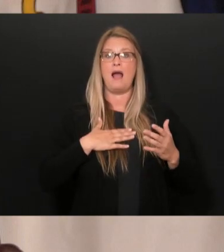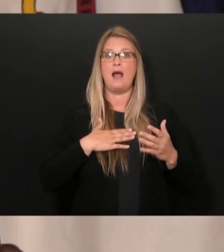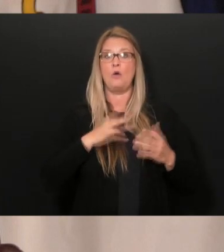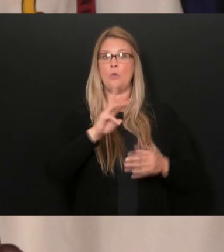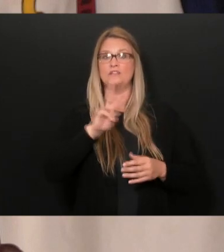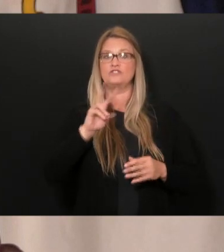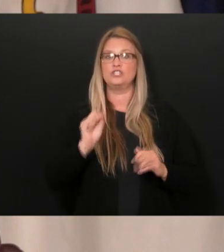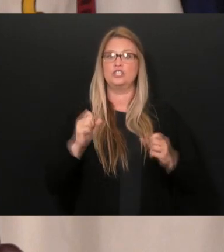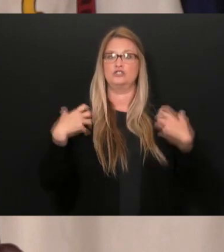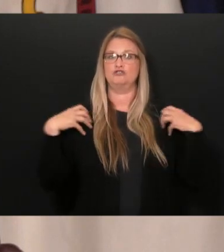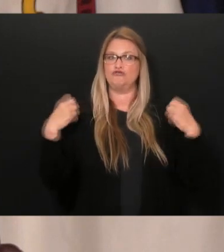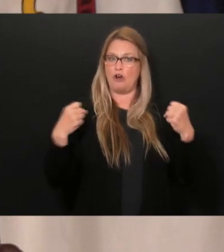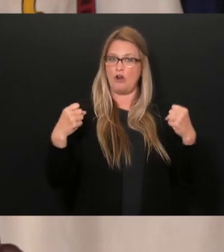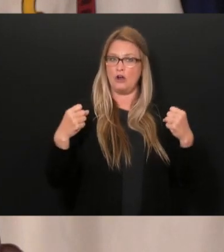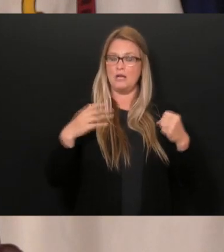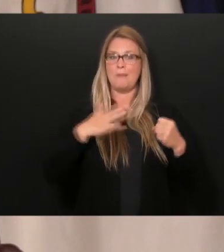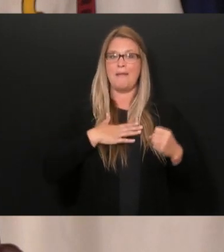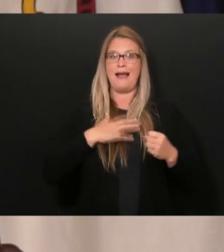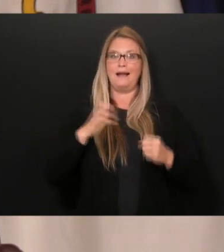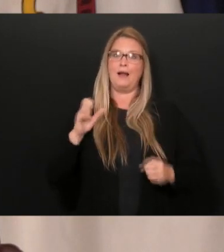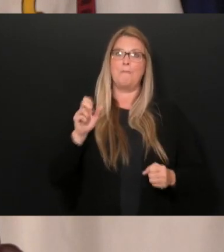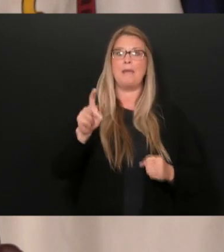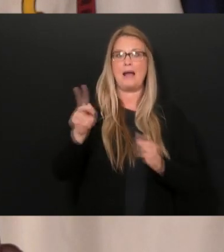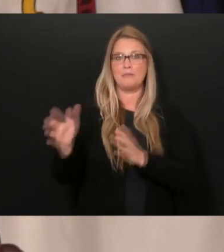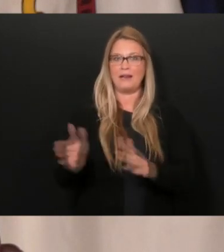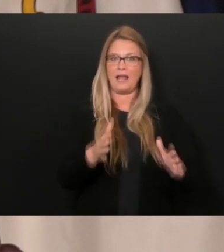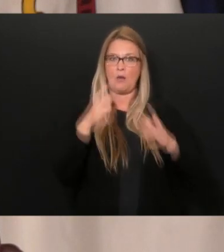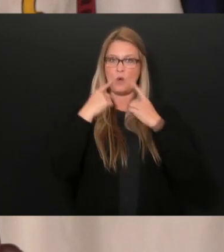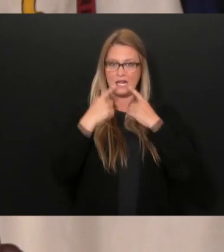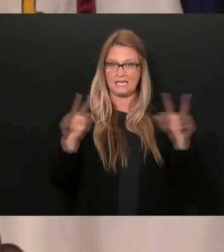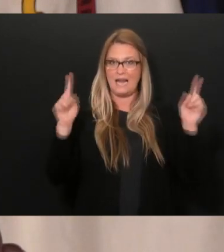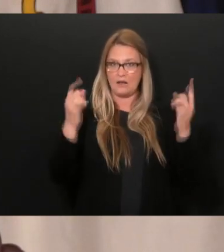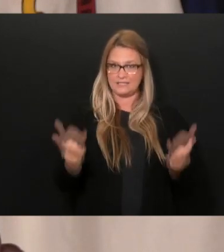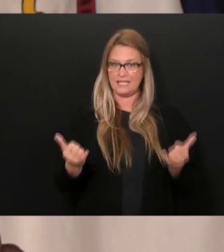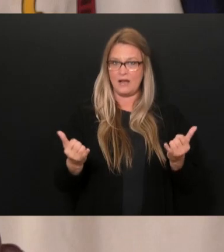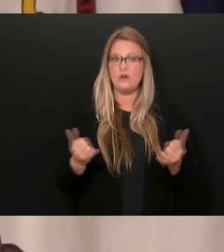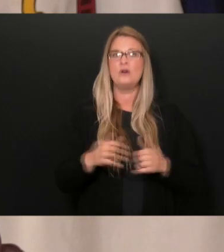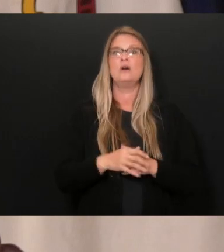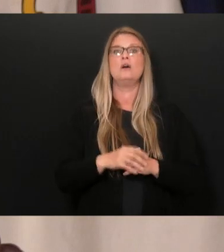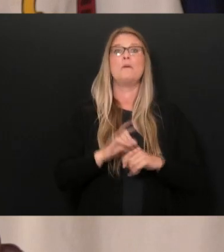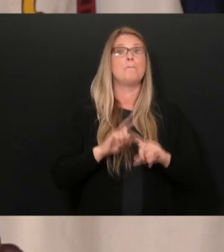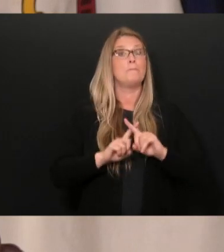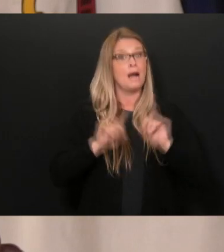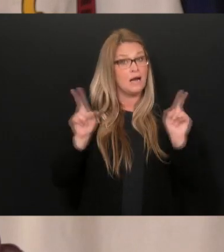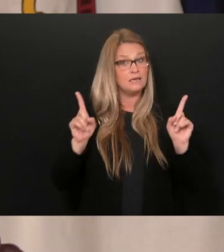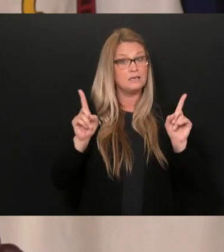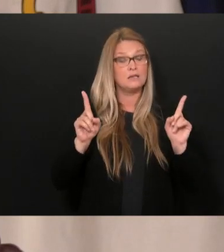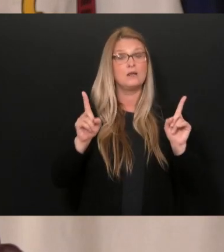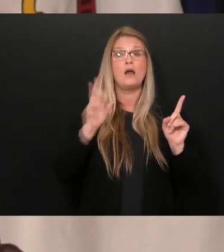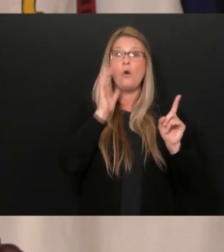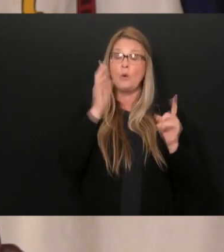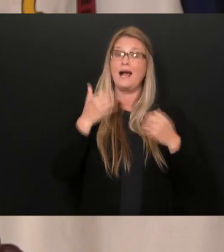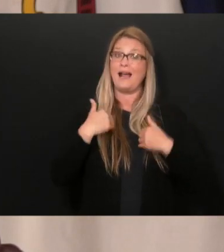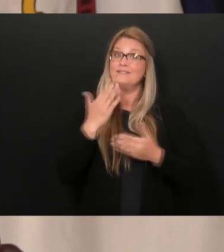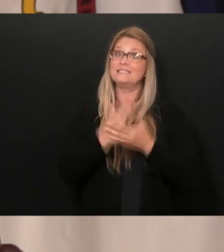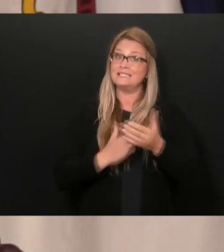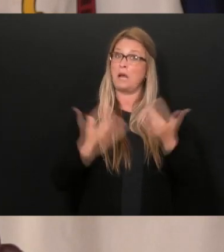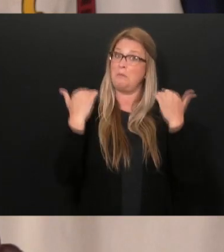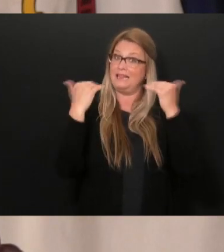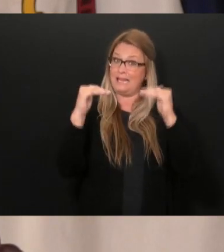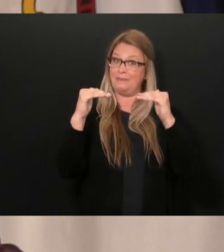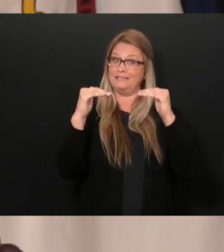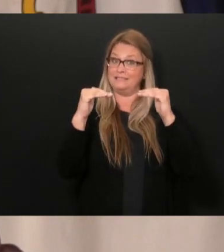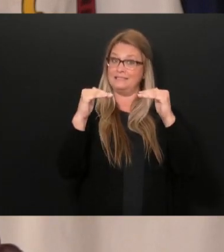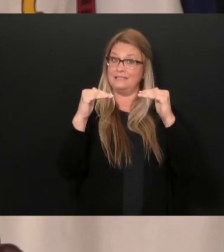reopening plan, I am announcing that. And but there's going to be limitations, and we're going